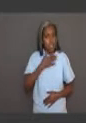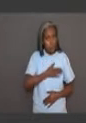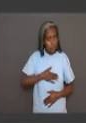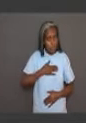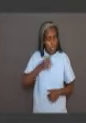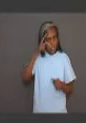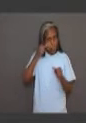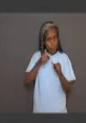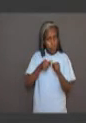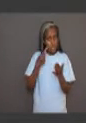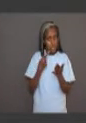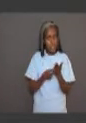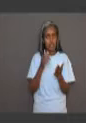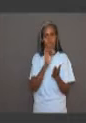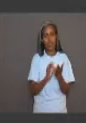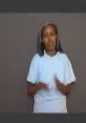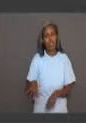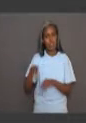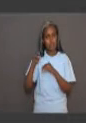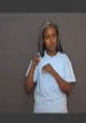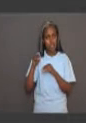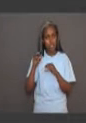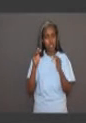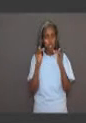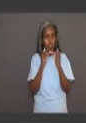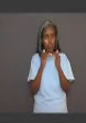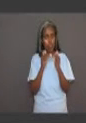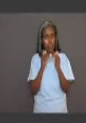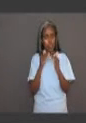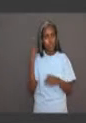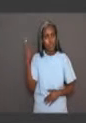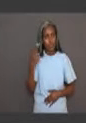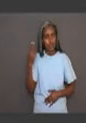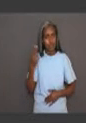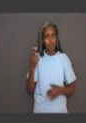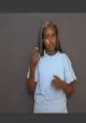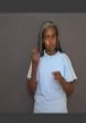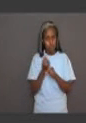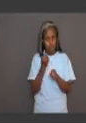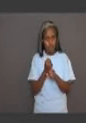Please note this formula, students, as it will be used during the activity.